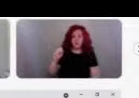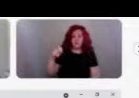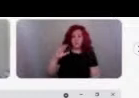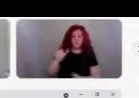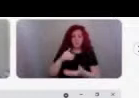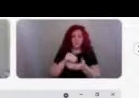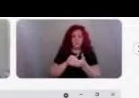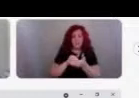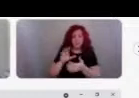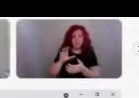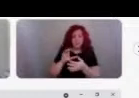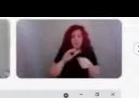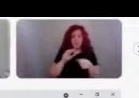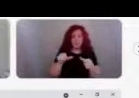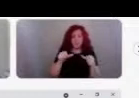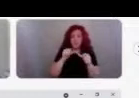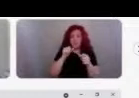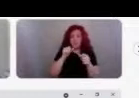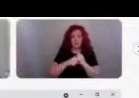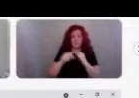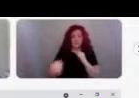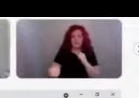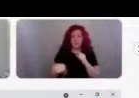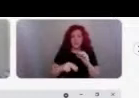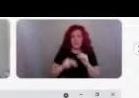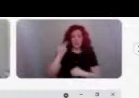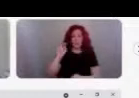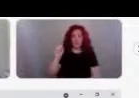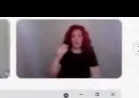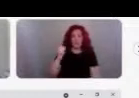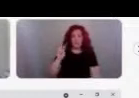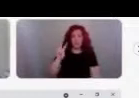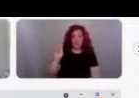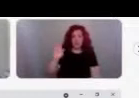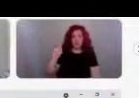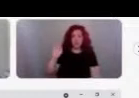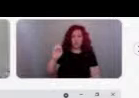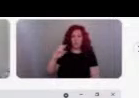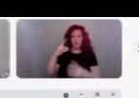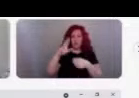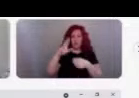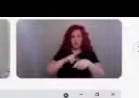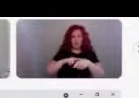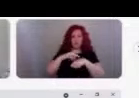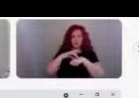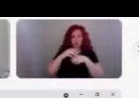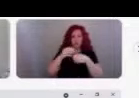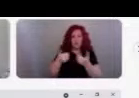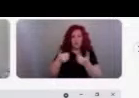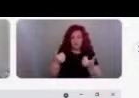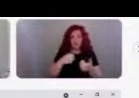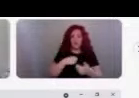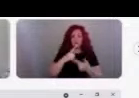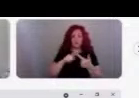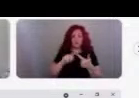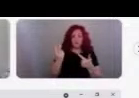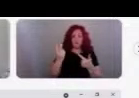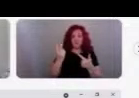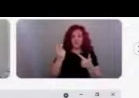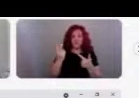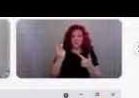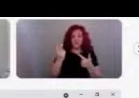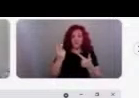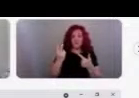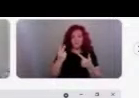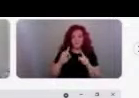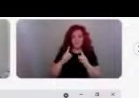corridor and not extend north of shaw butte a natural geographic divide second a district two priority